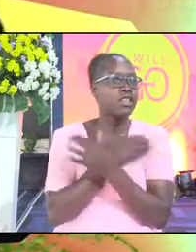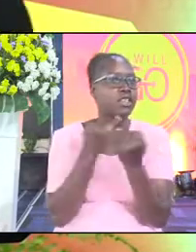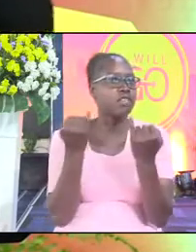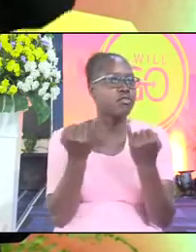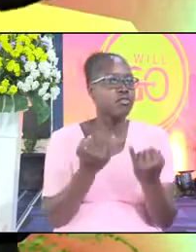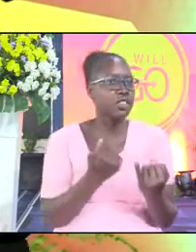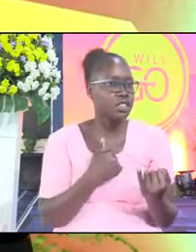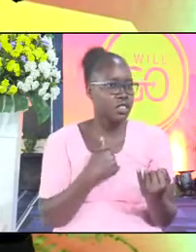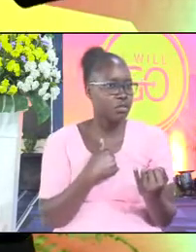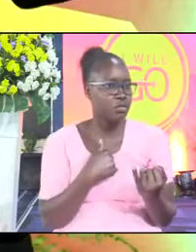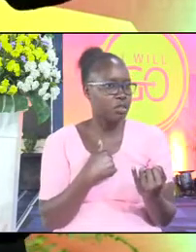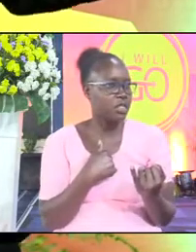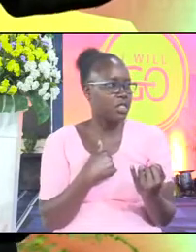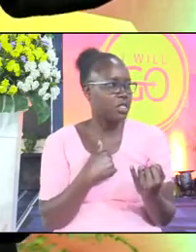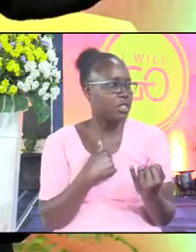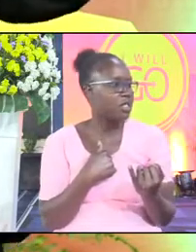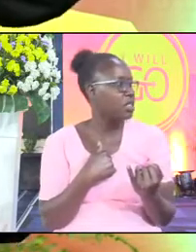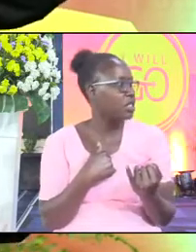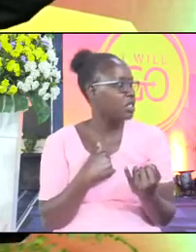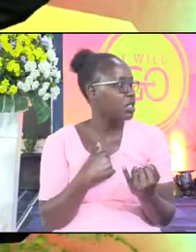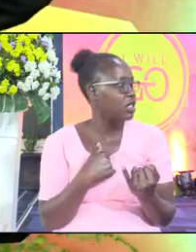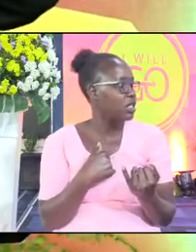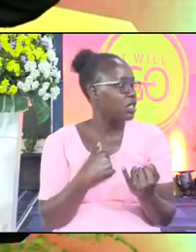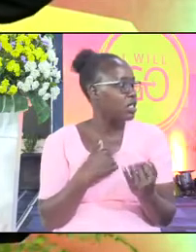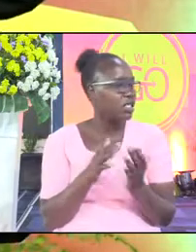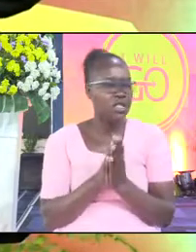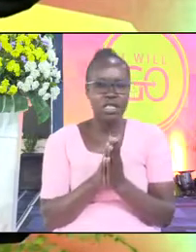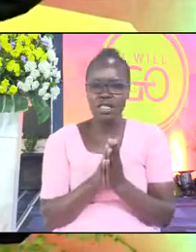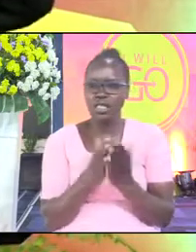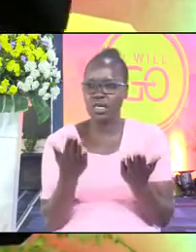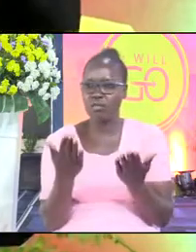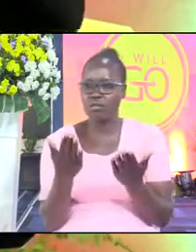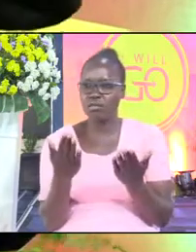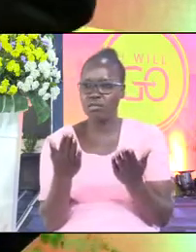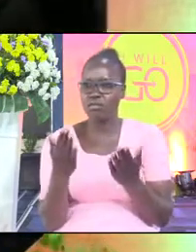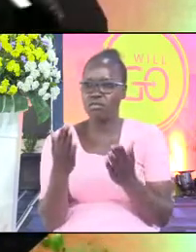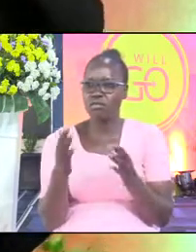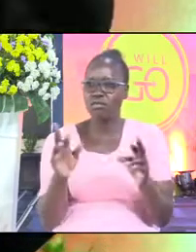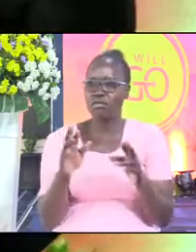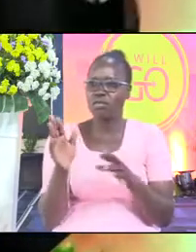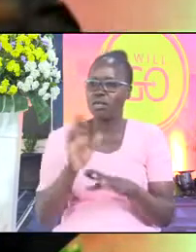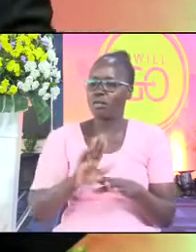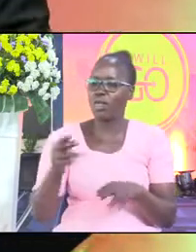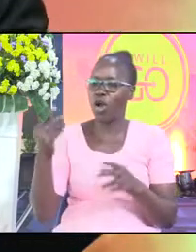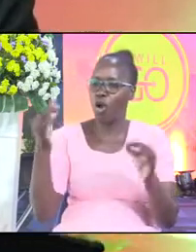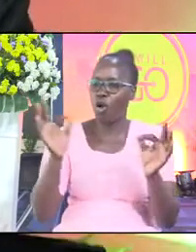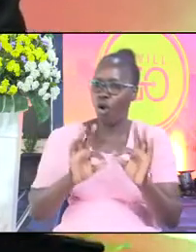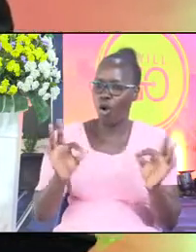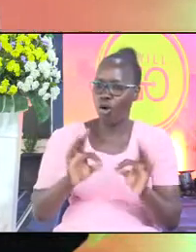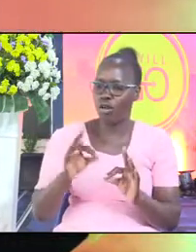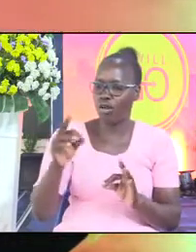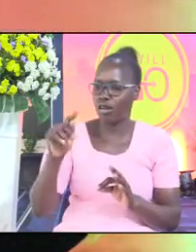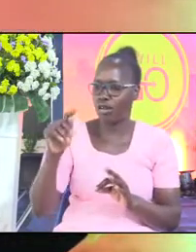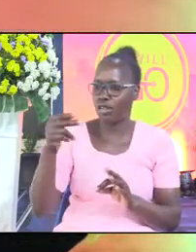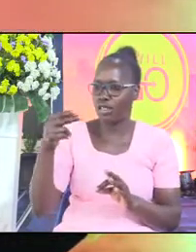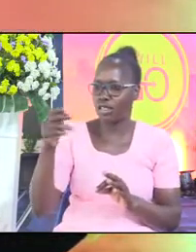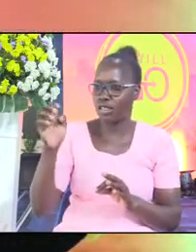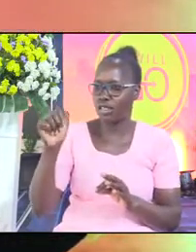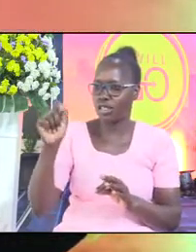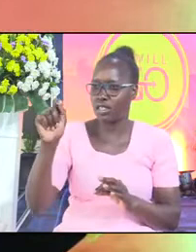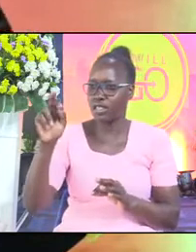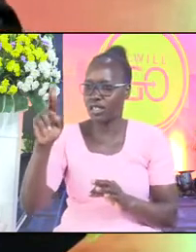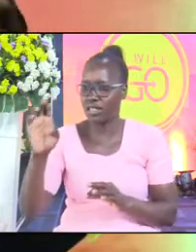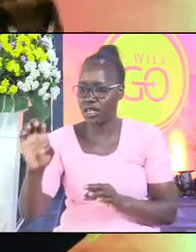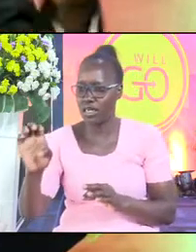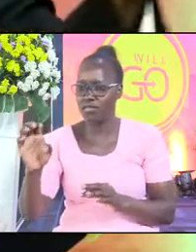me. They were in that theater. Is that theater? Yes. Yes, and I preached there for the